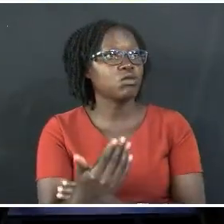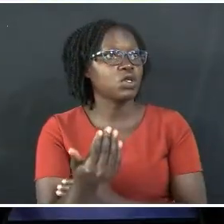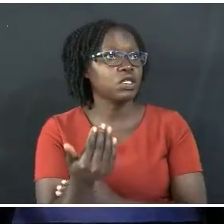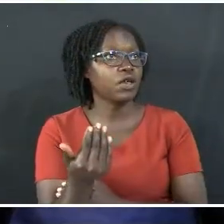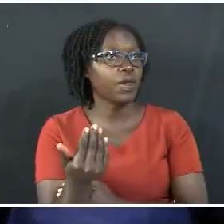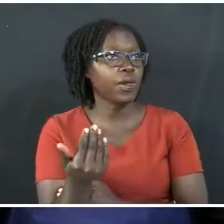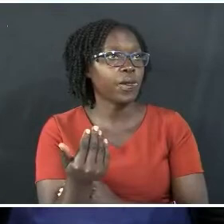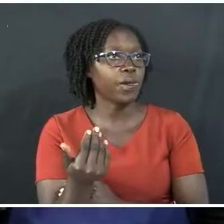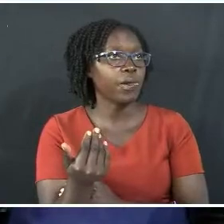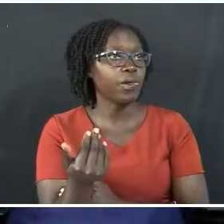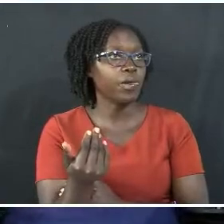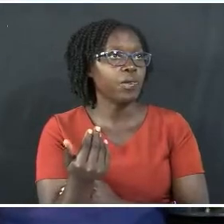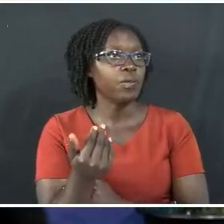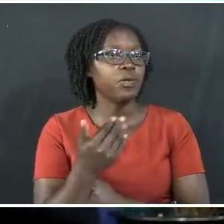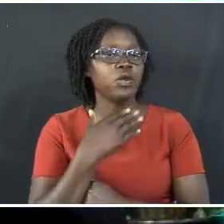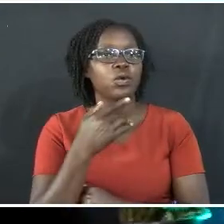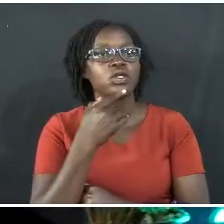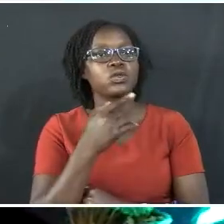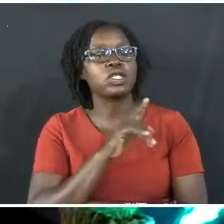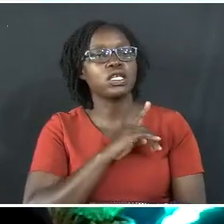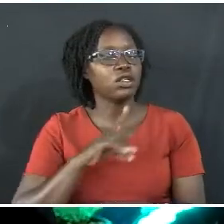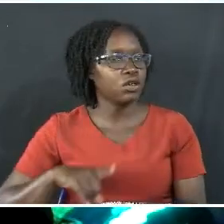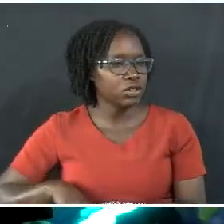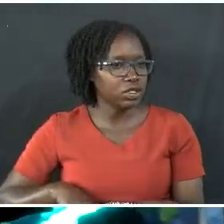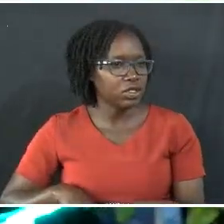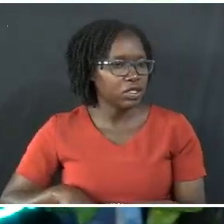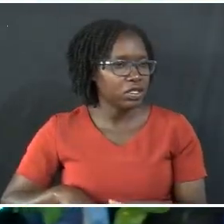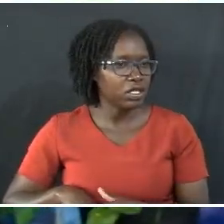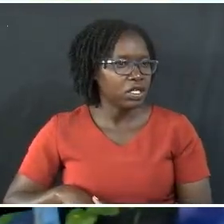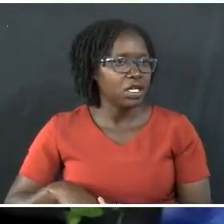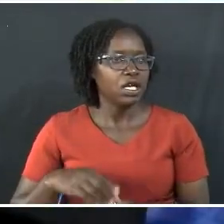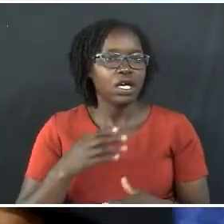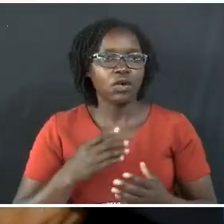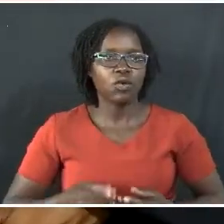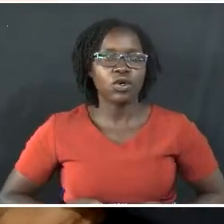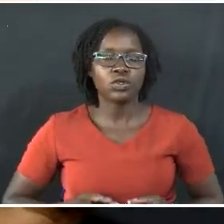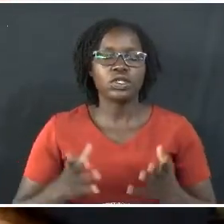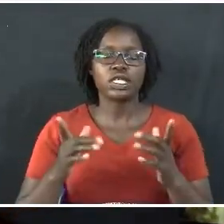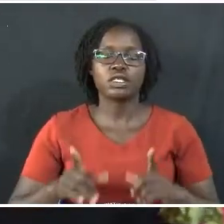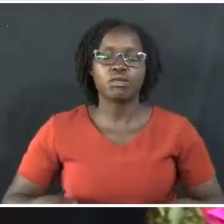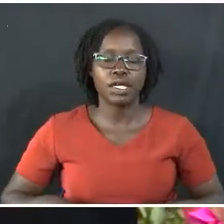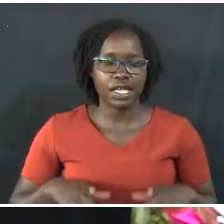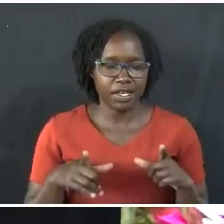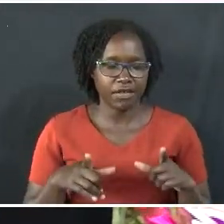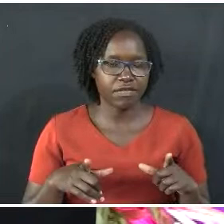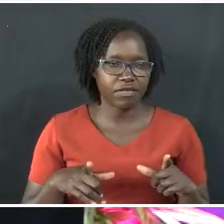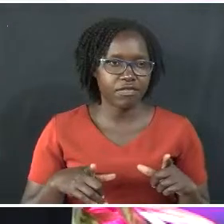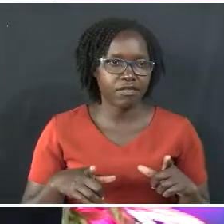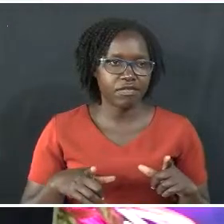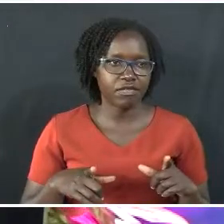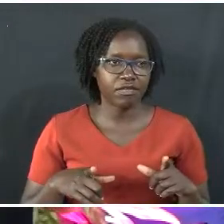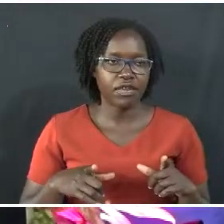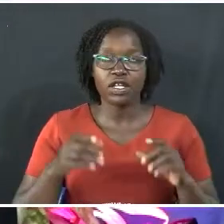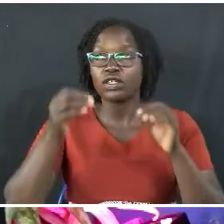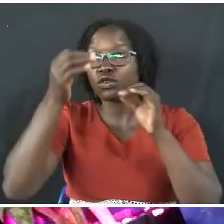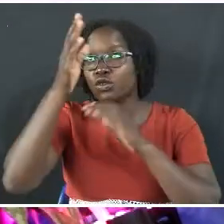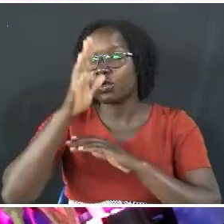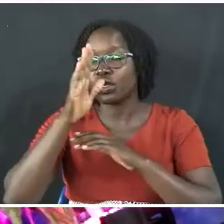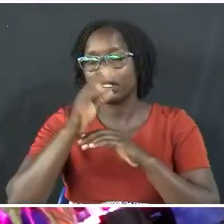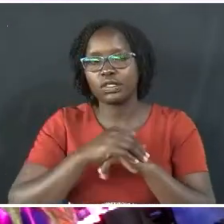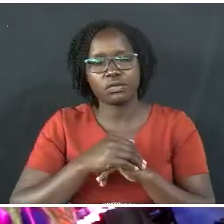afternoon who wants to say, Lord, I want to dedicate my life to God.